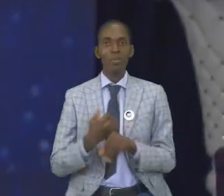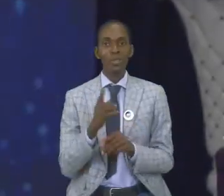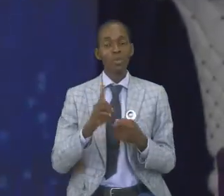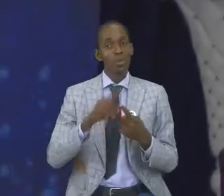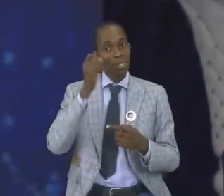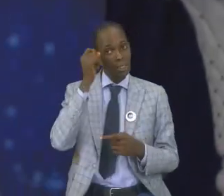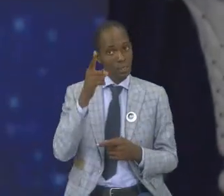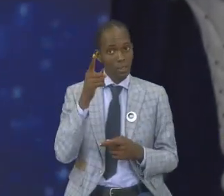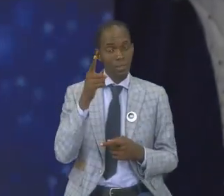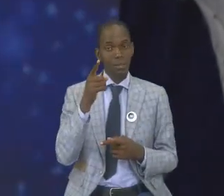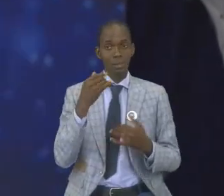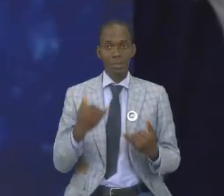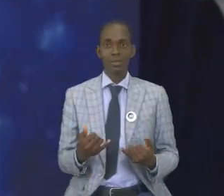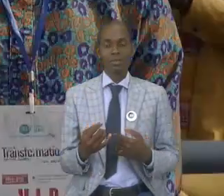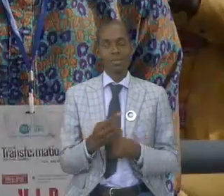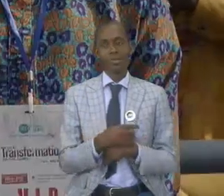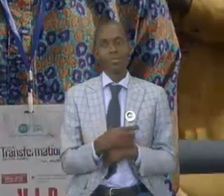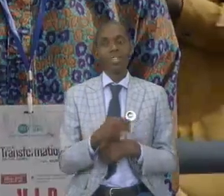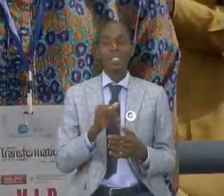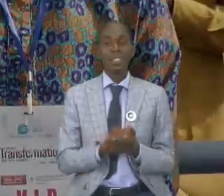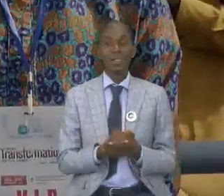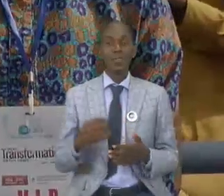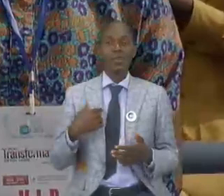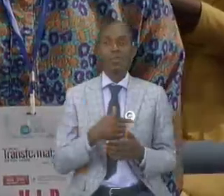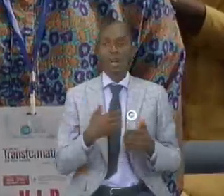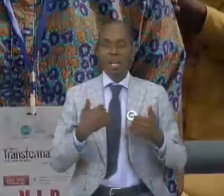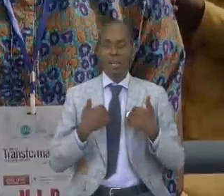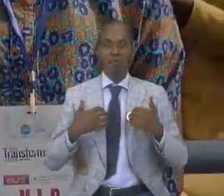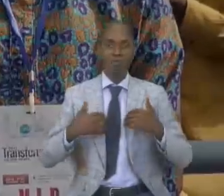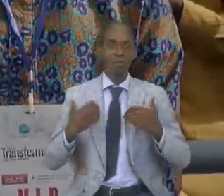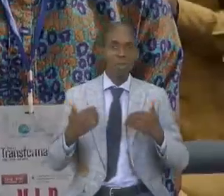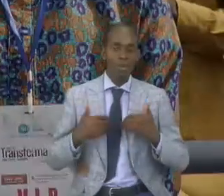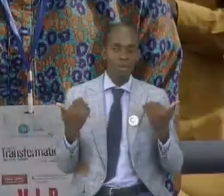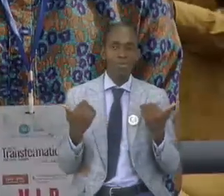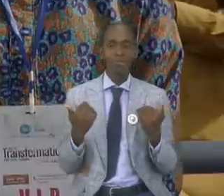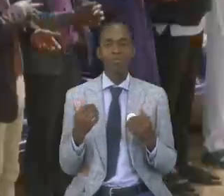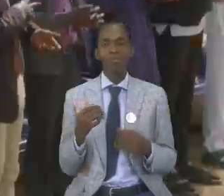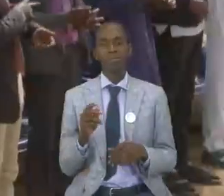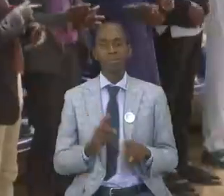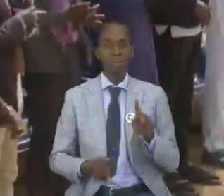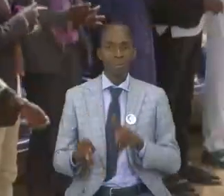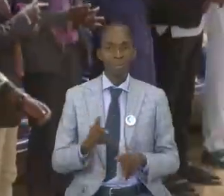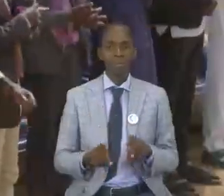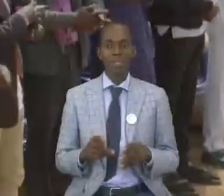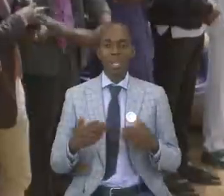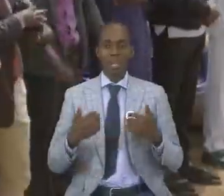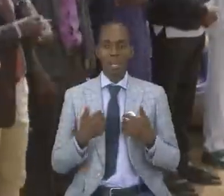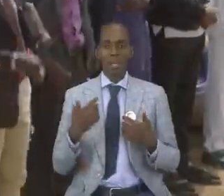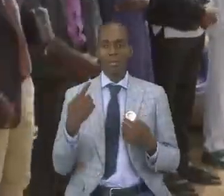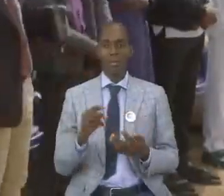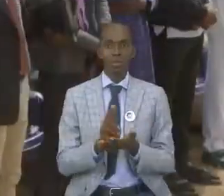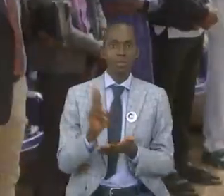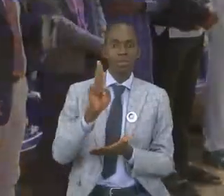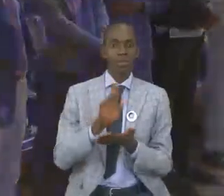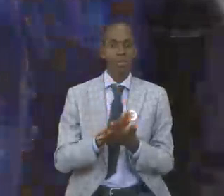you understand today. We have teenagers. We have college, university